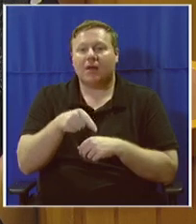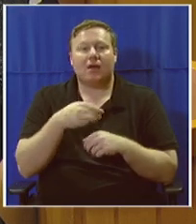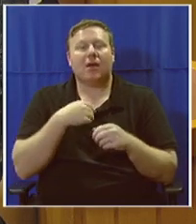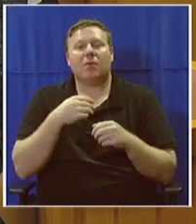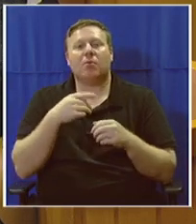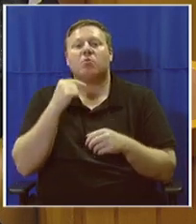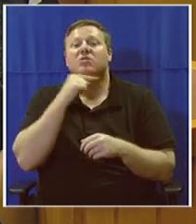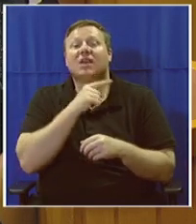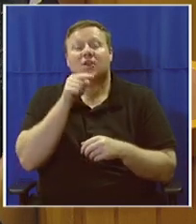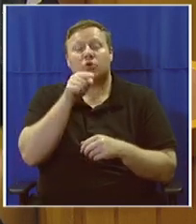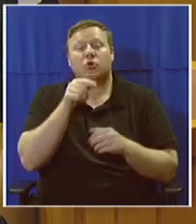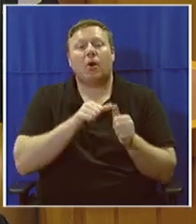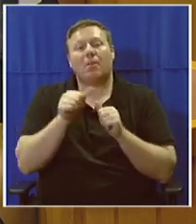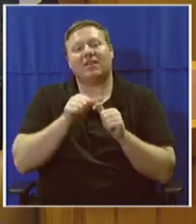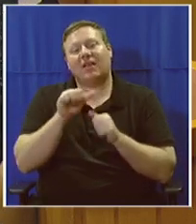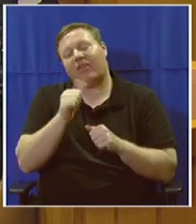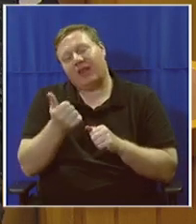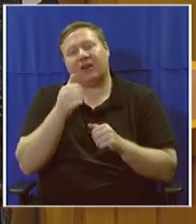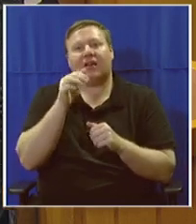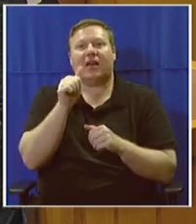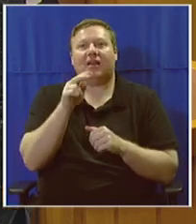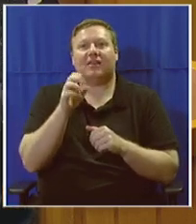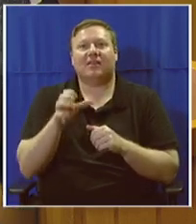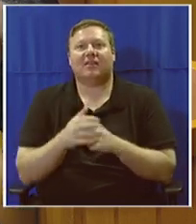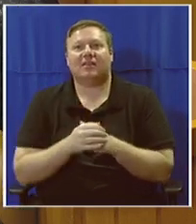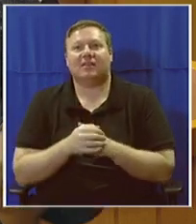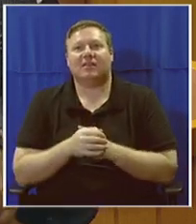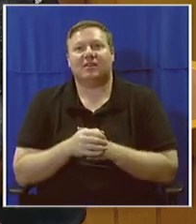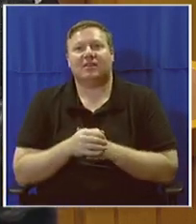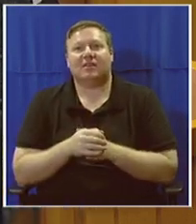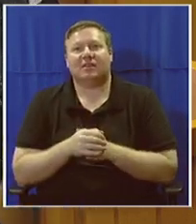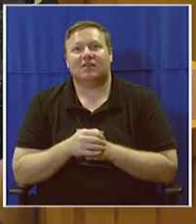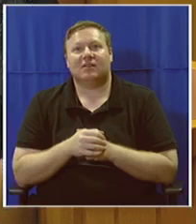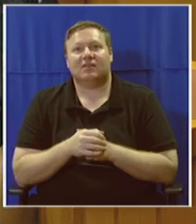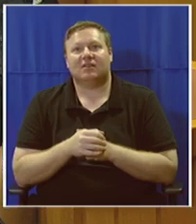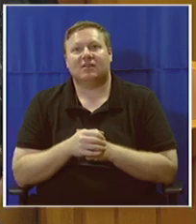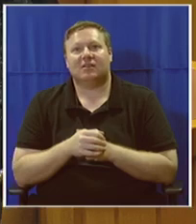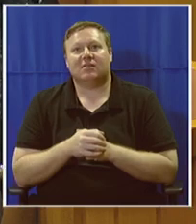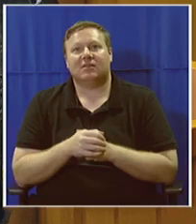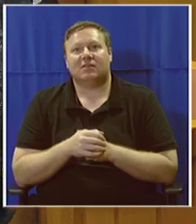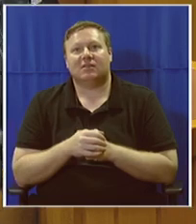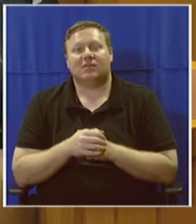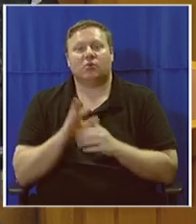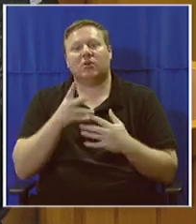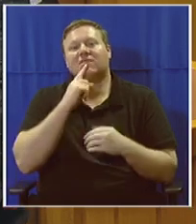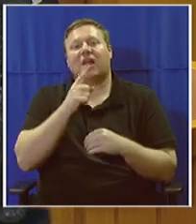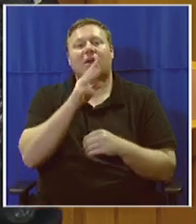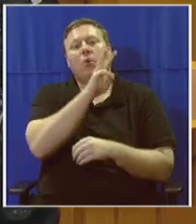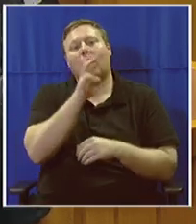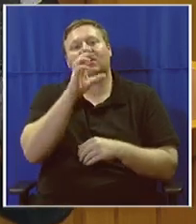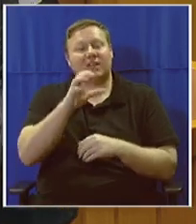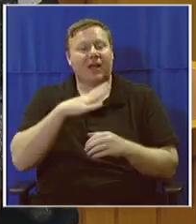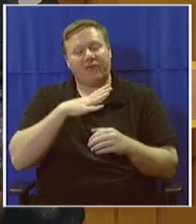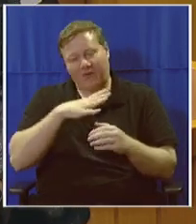better than the ANC. If you were better, you would have said in the Western Cape, we want half the salaries that are